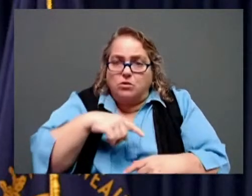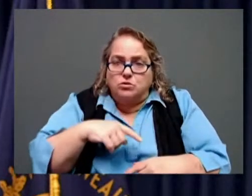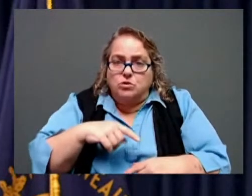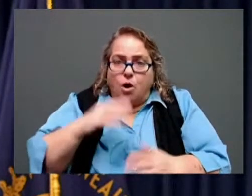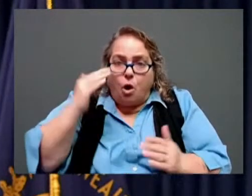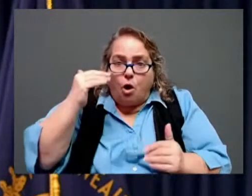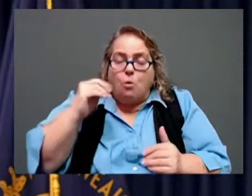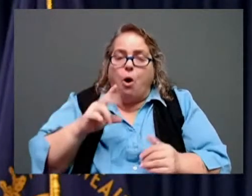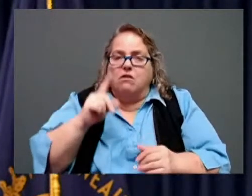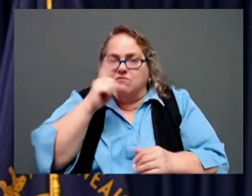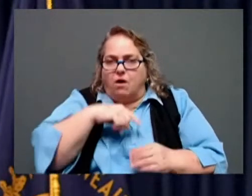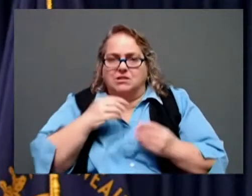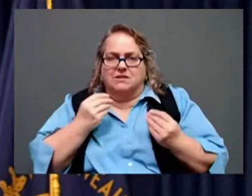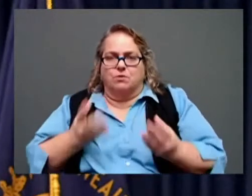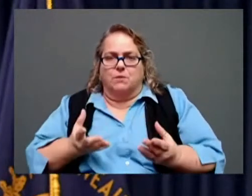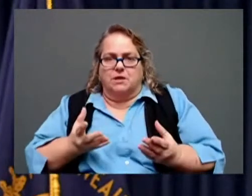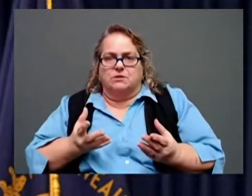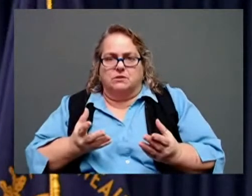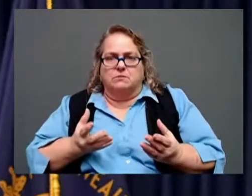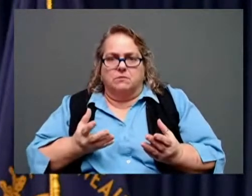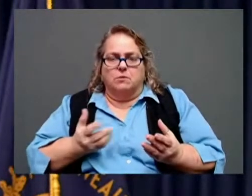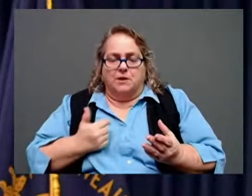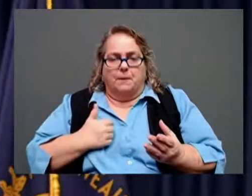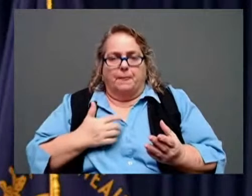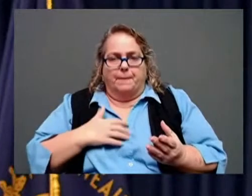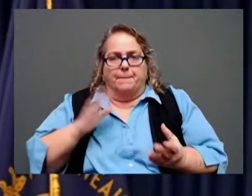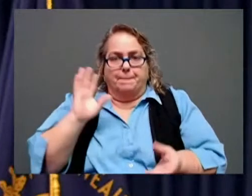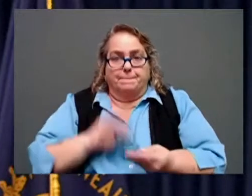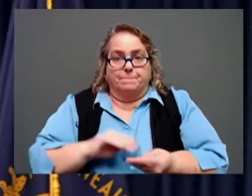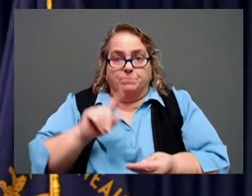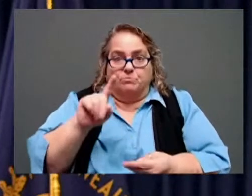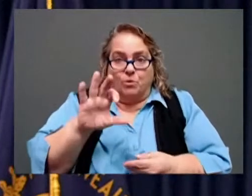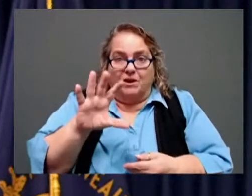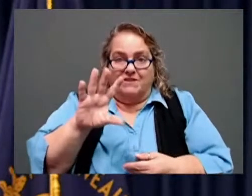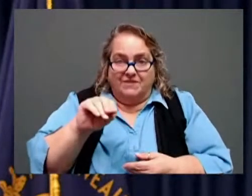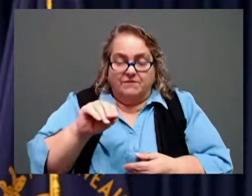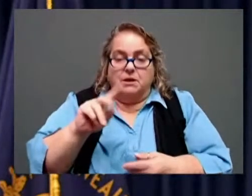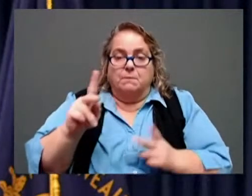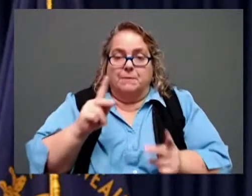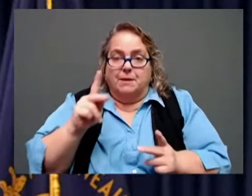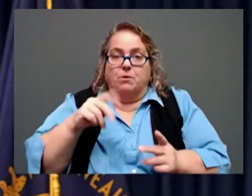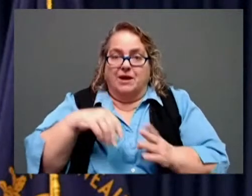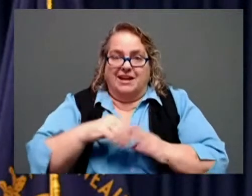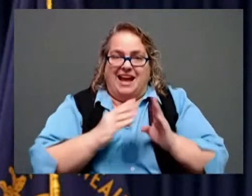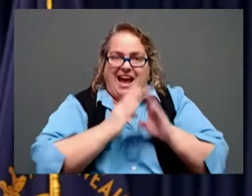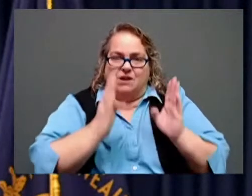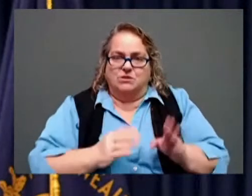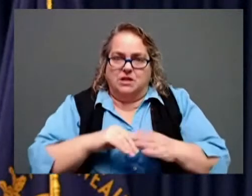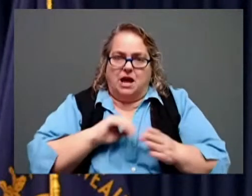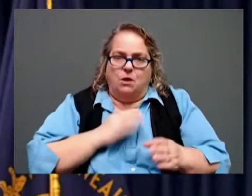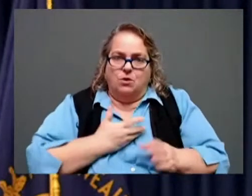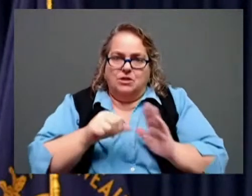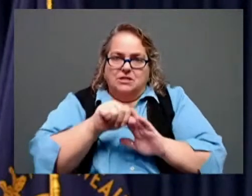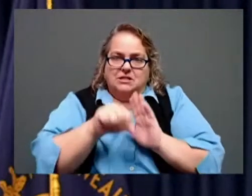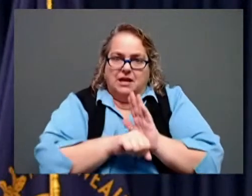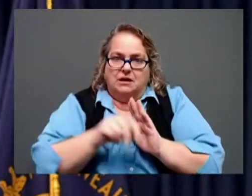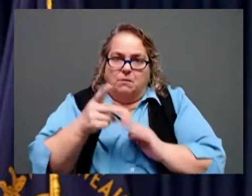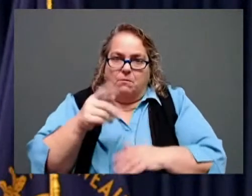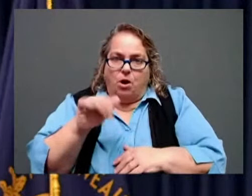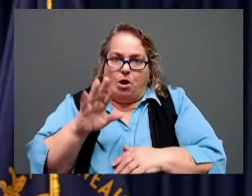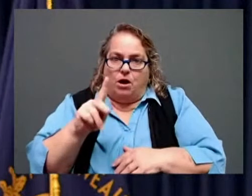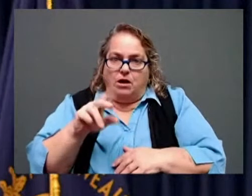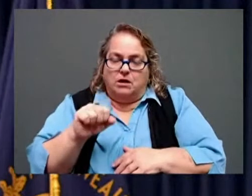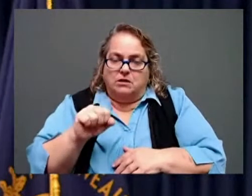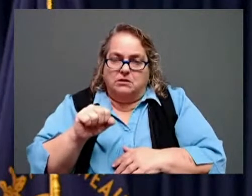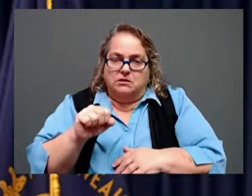information. We have a total of 150 displaced folks housed at our state parks at the moment, and there are at least